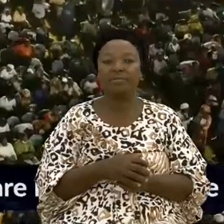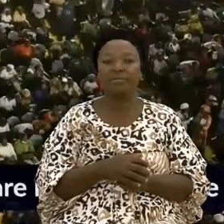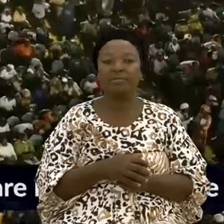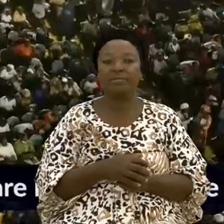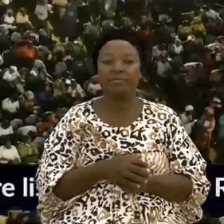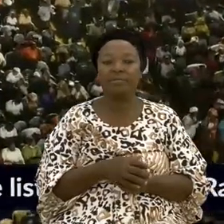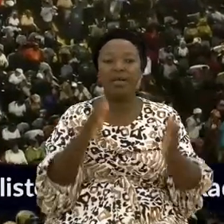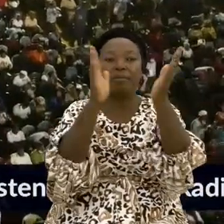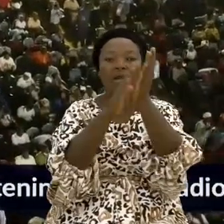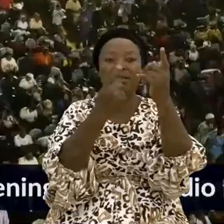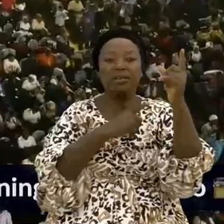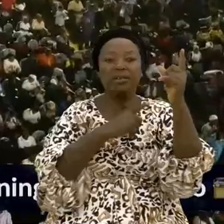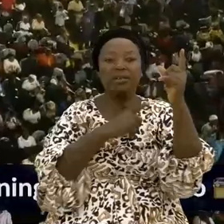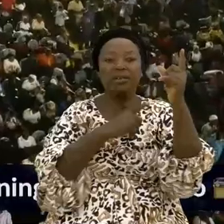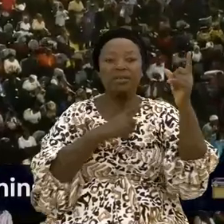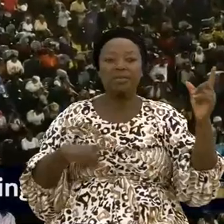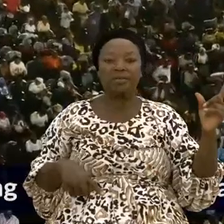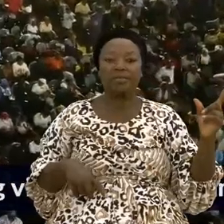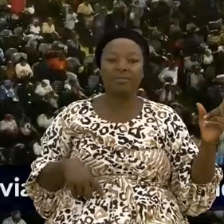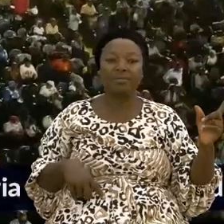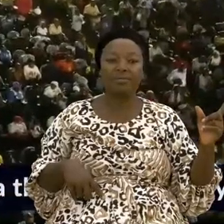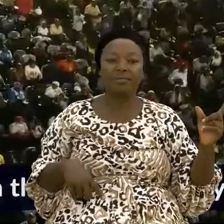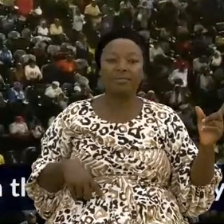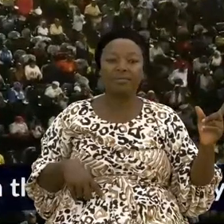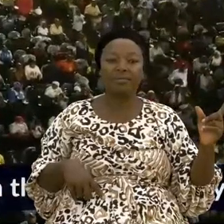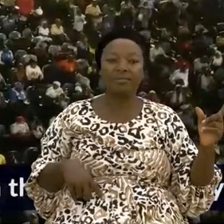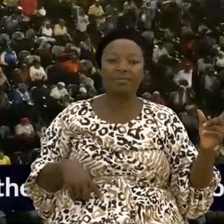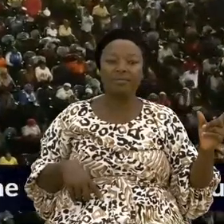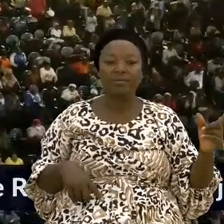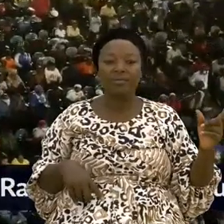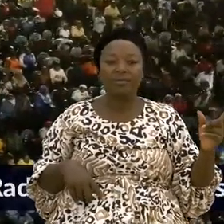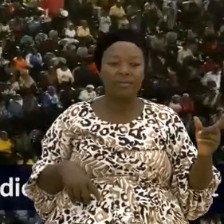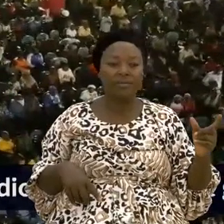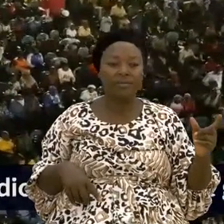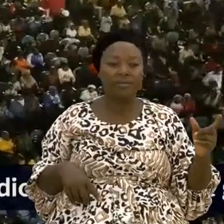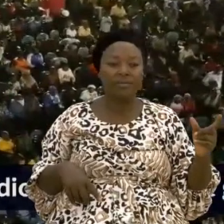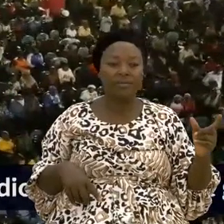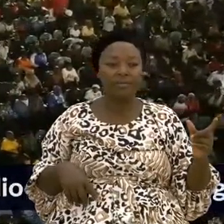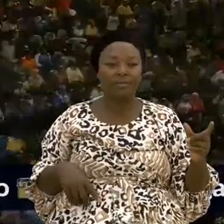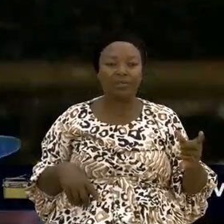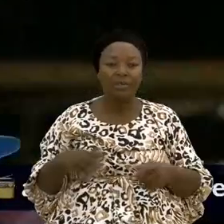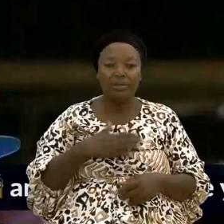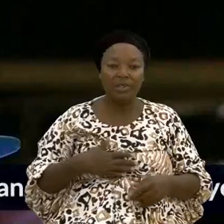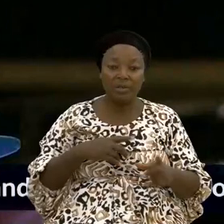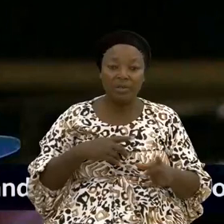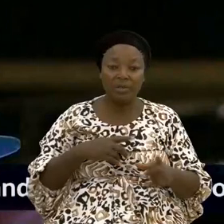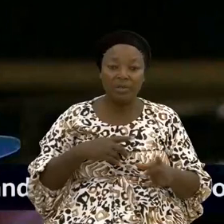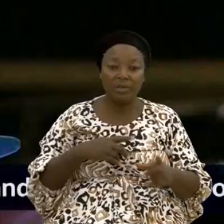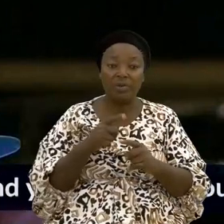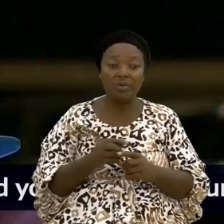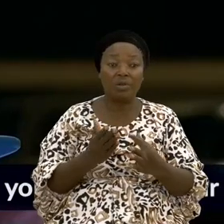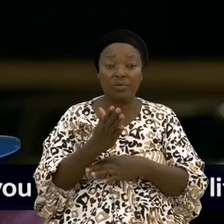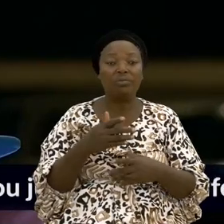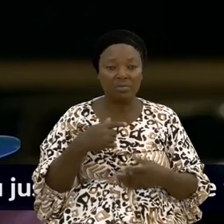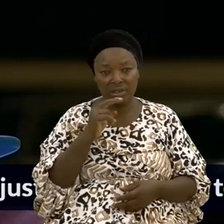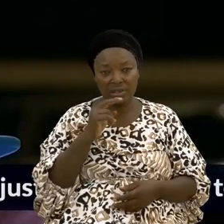Praise the Lord. Please, our supervisor should confirm that you have